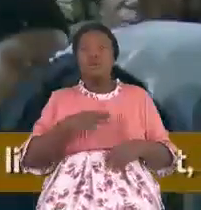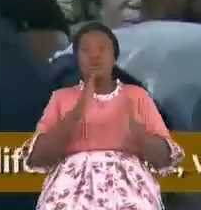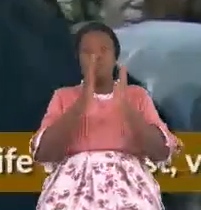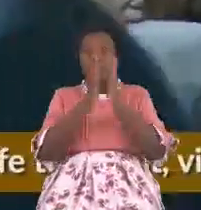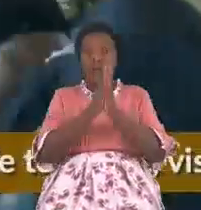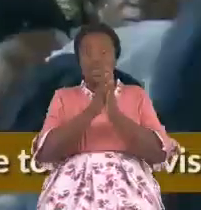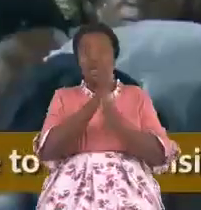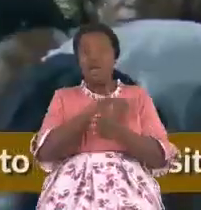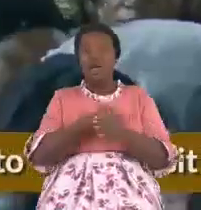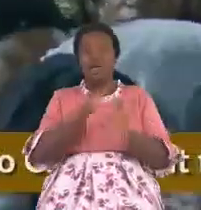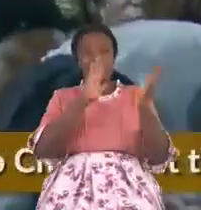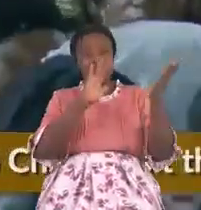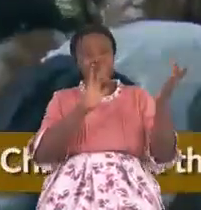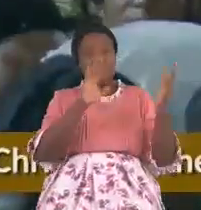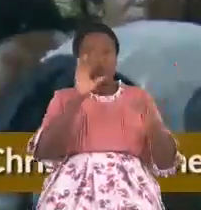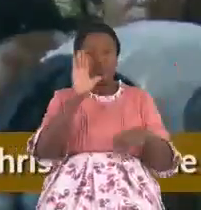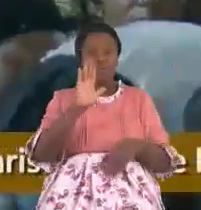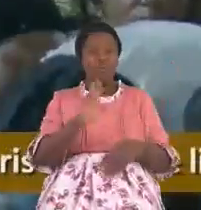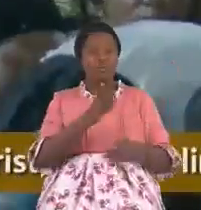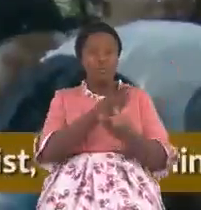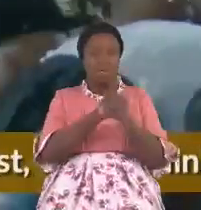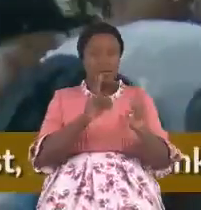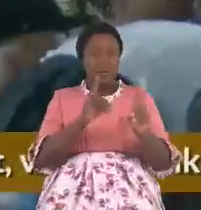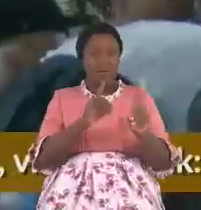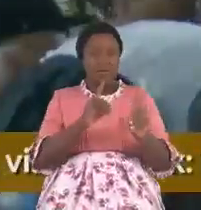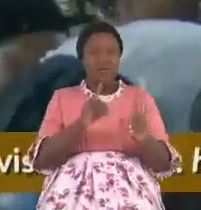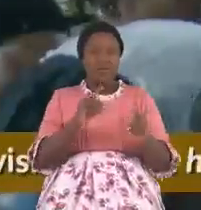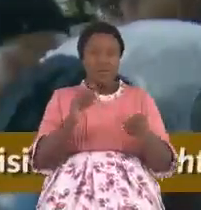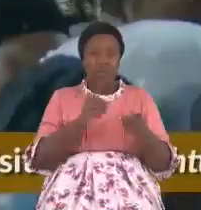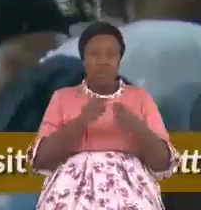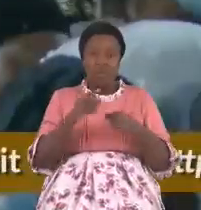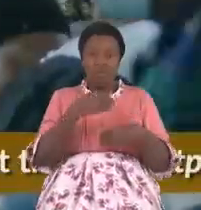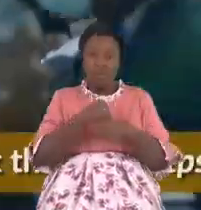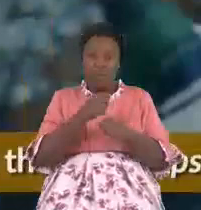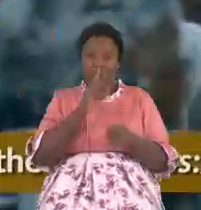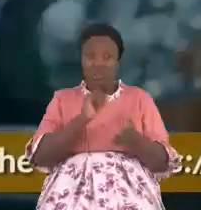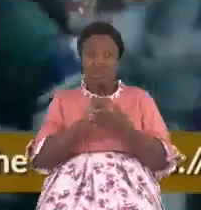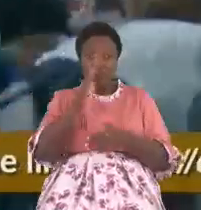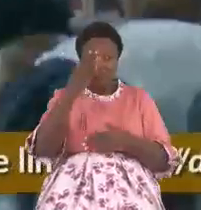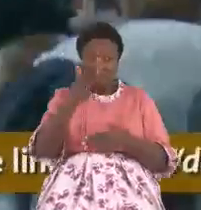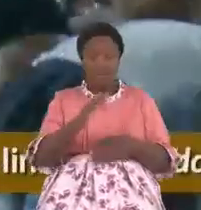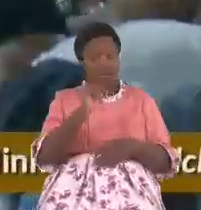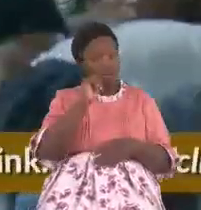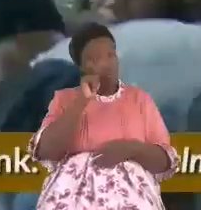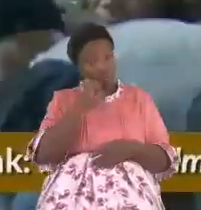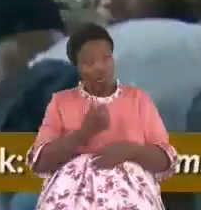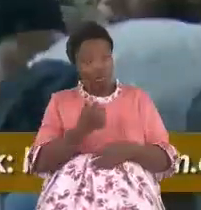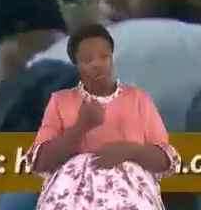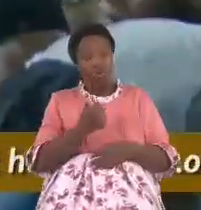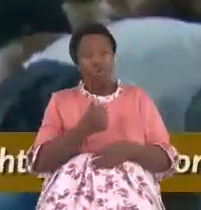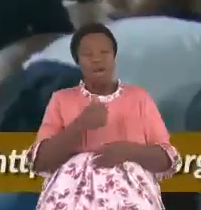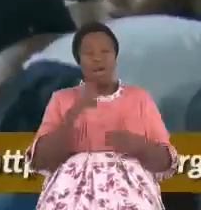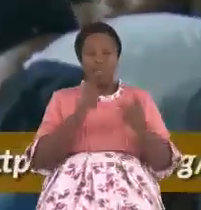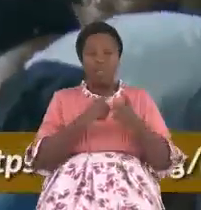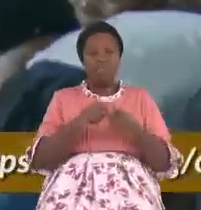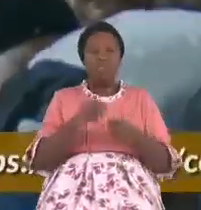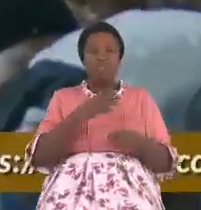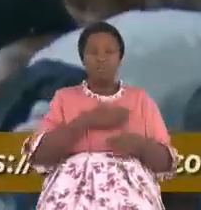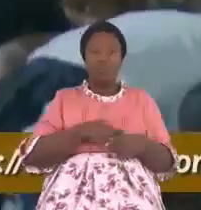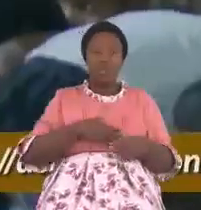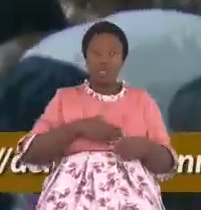counselors be fast and attain to everyone every one of them is